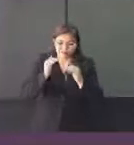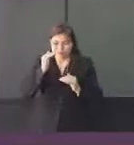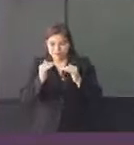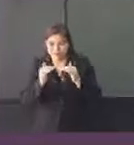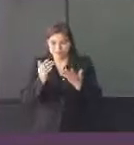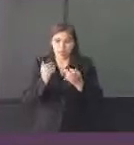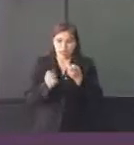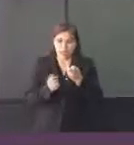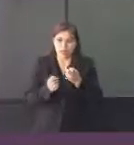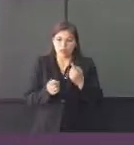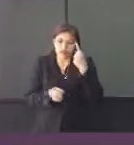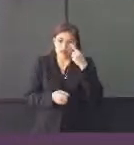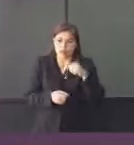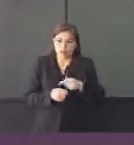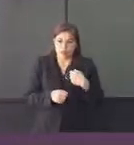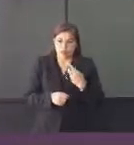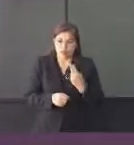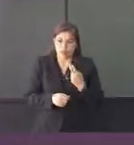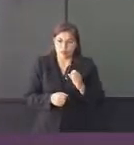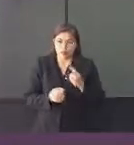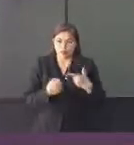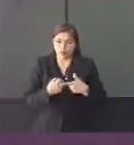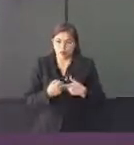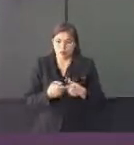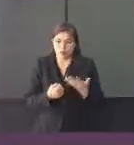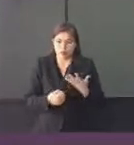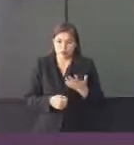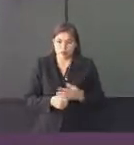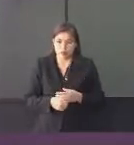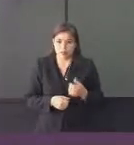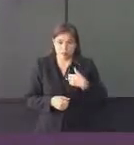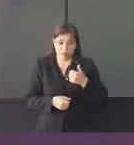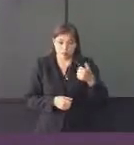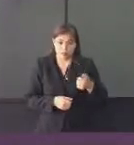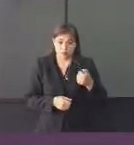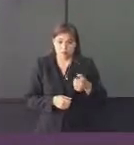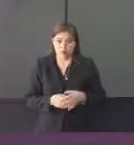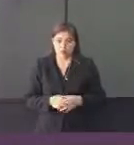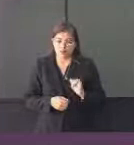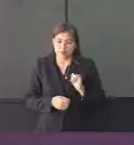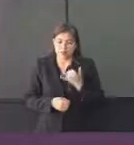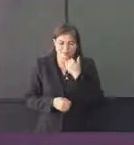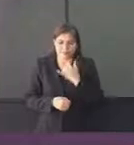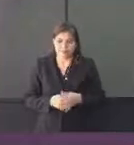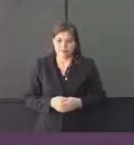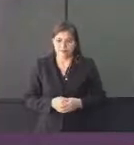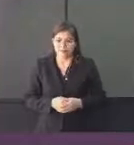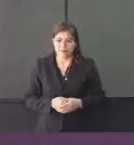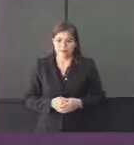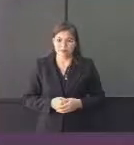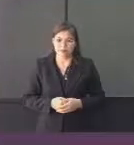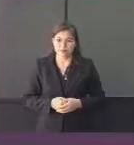a differentiated attention. I have to do something with this, right? I'm sorry.